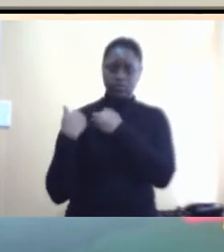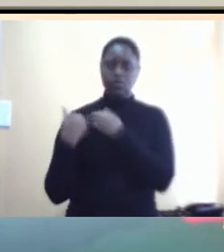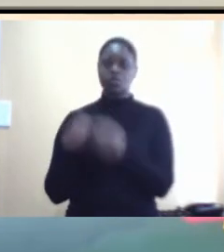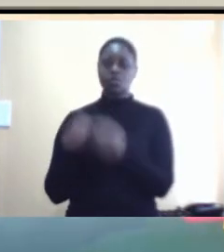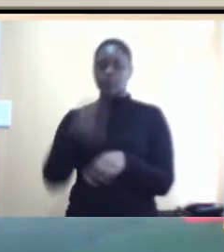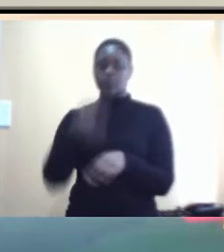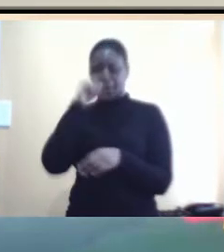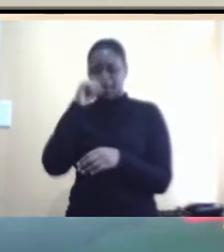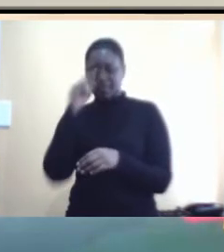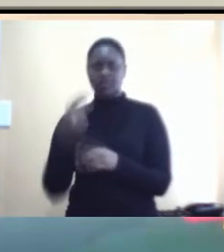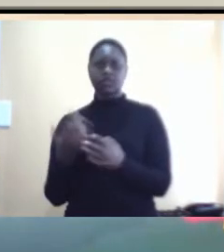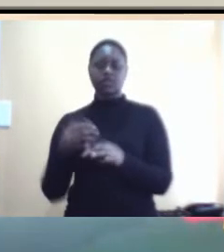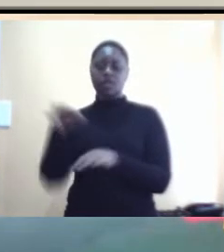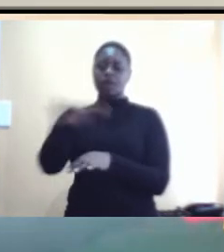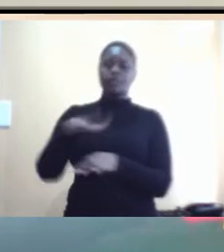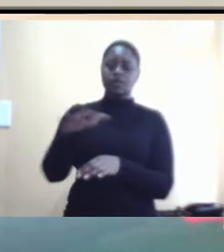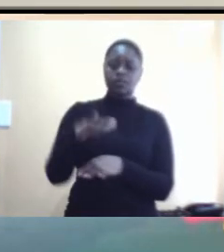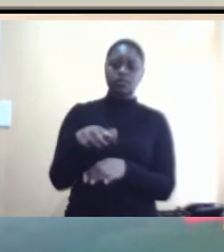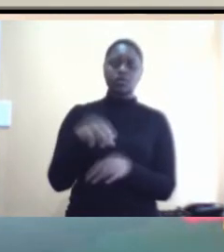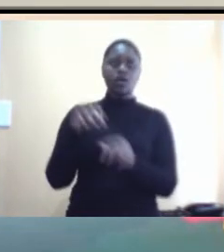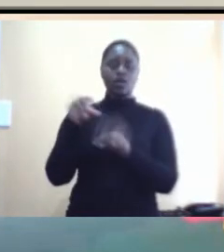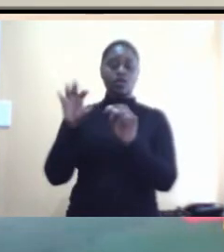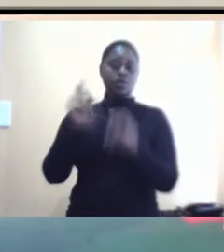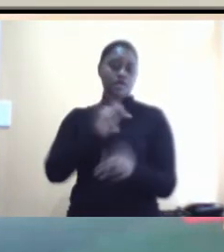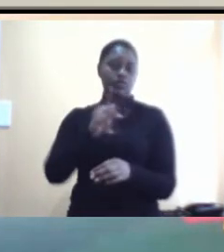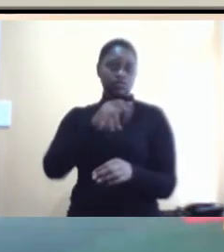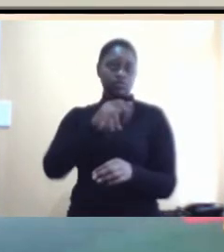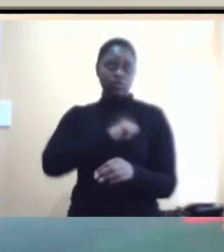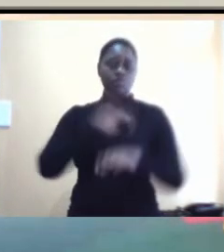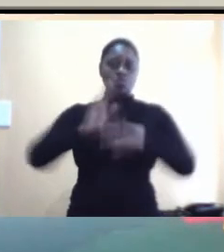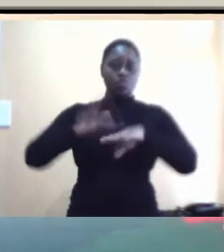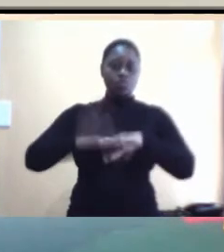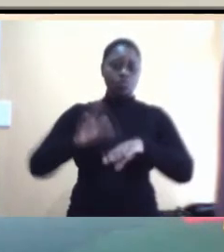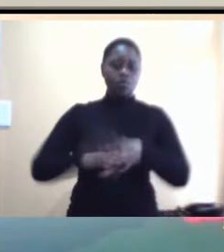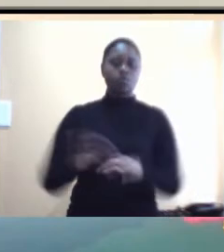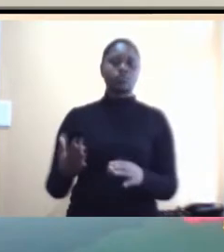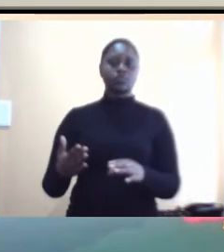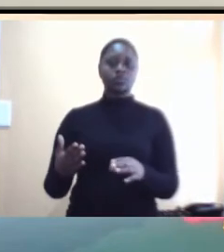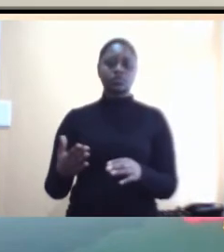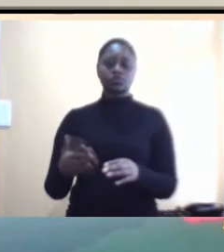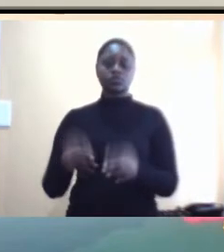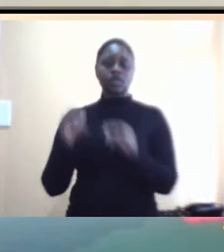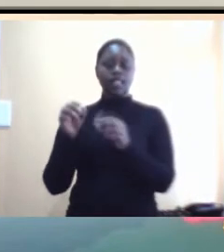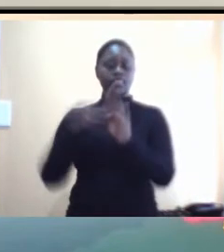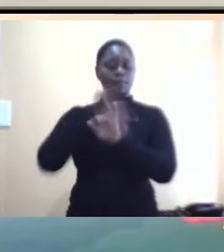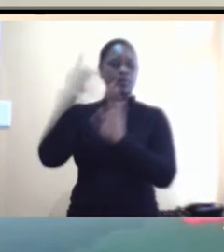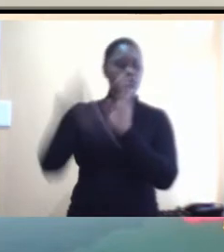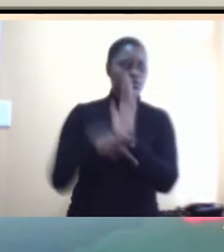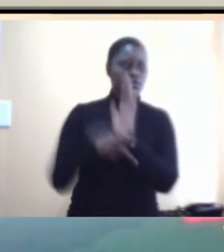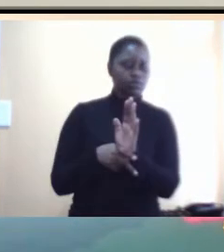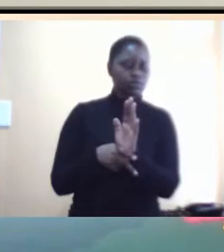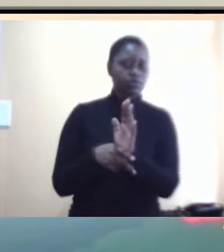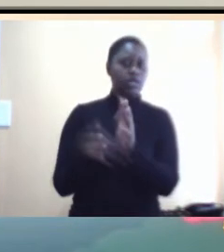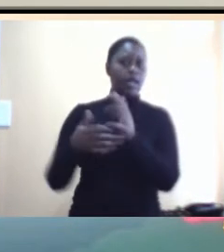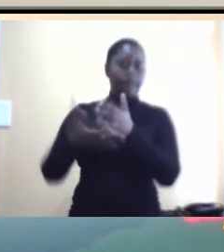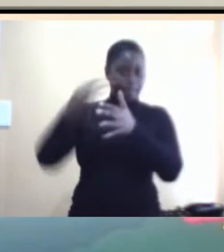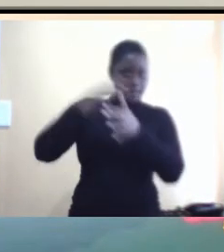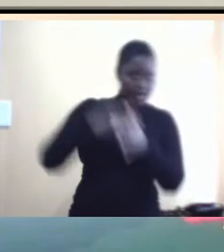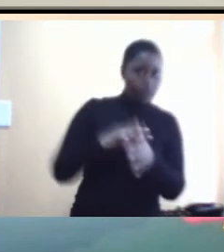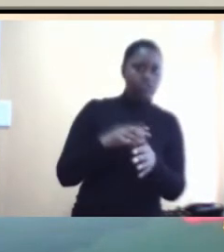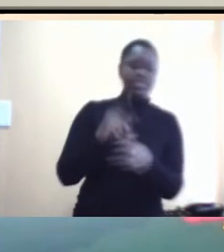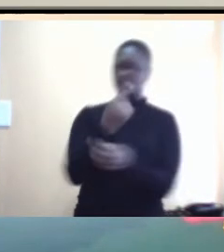urban and peri-urban areas of our province. Furthermore, I have also directed the similar projects be piloted in